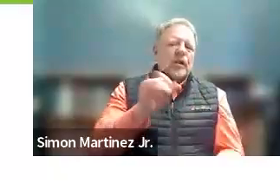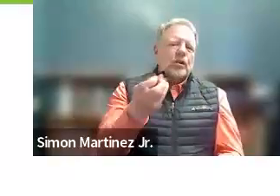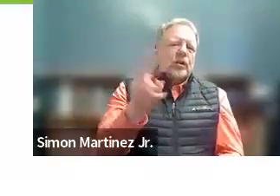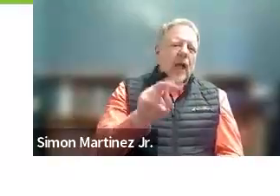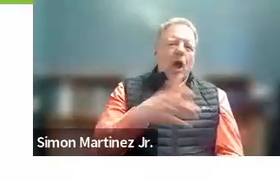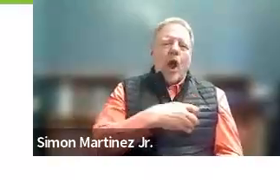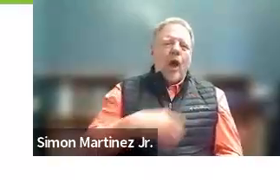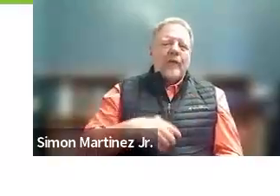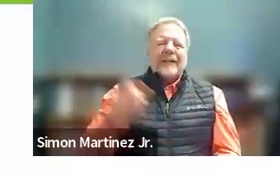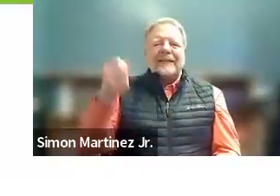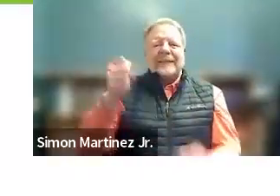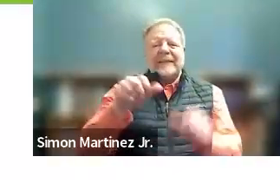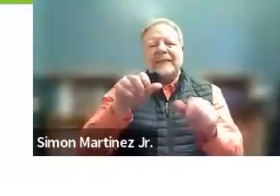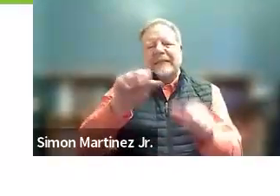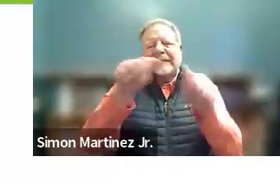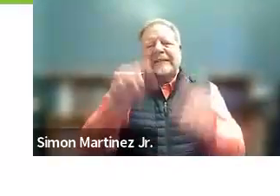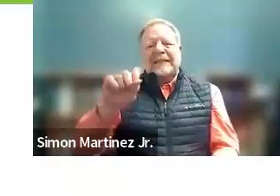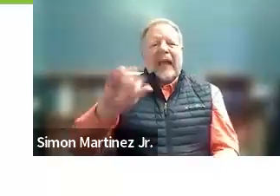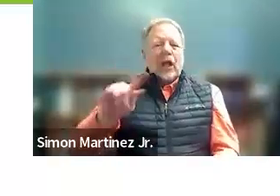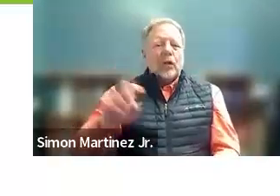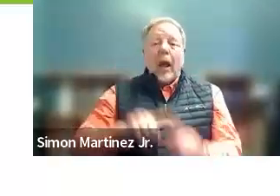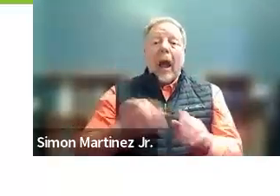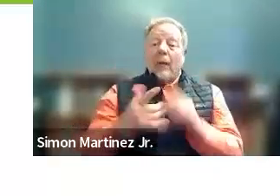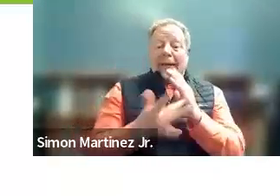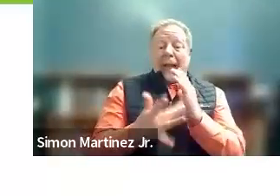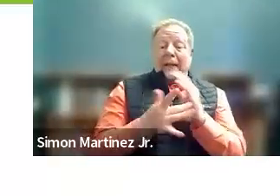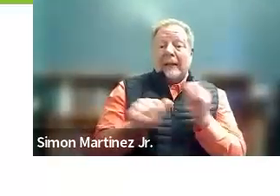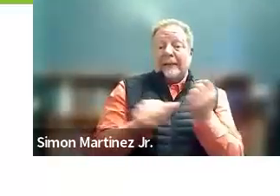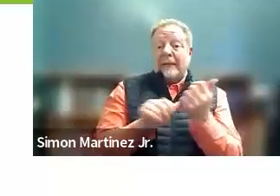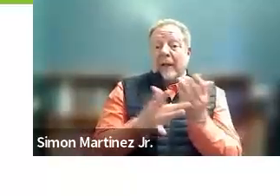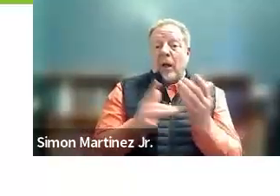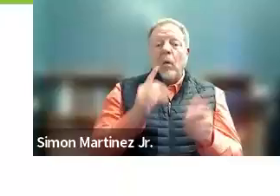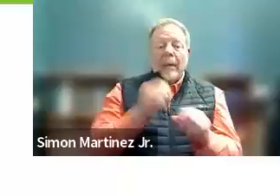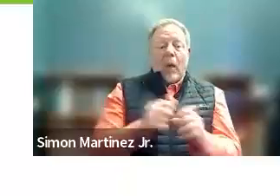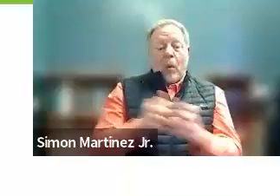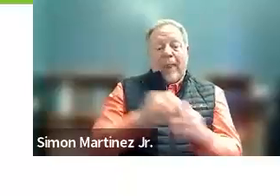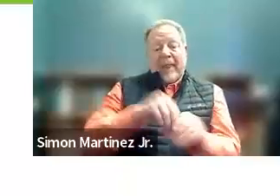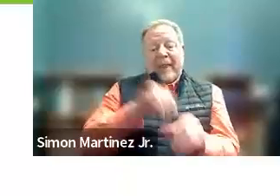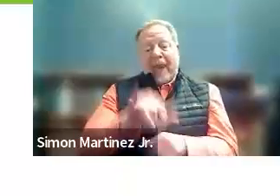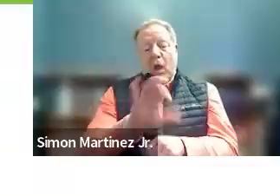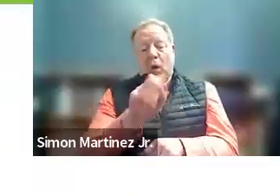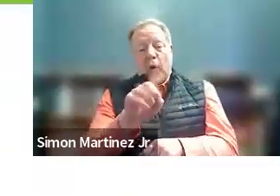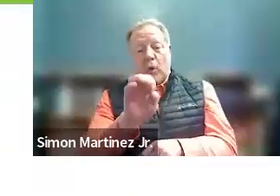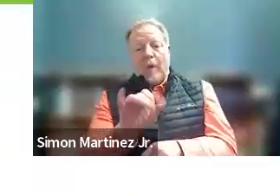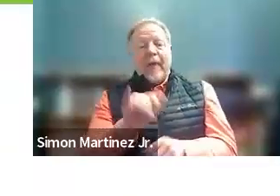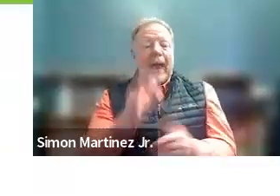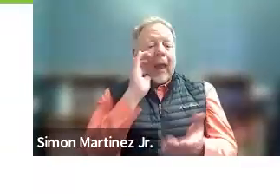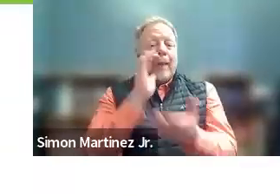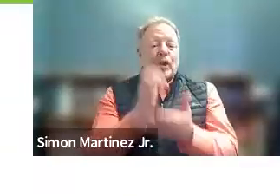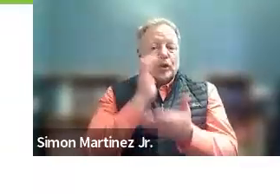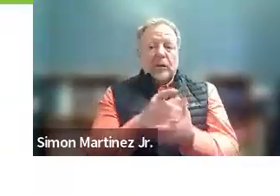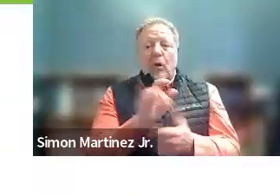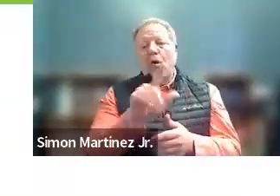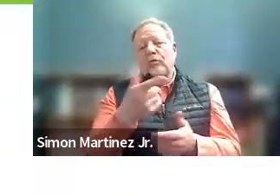way that assistive technology would interact with this is within the code of the page, and an image or